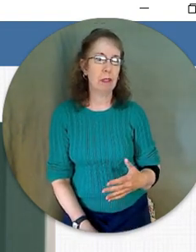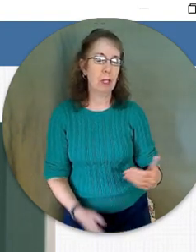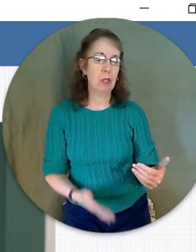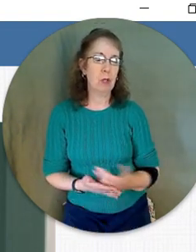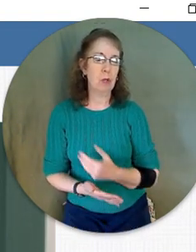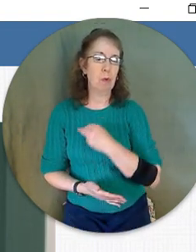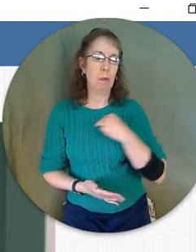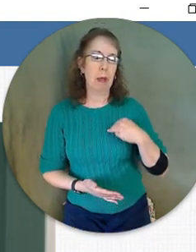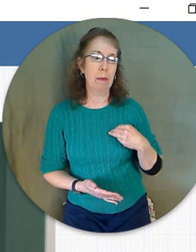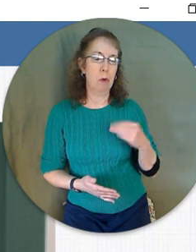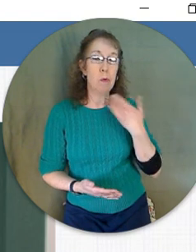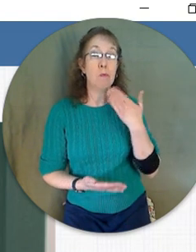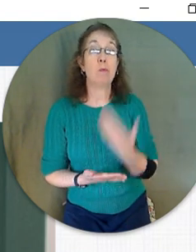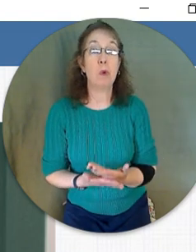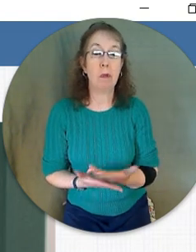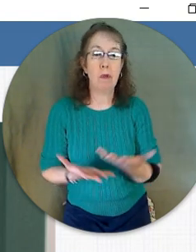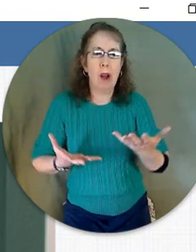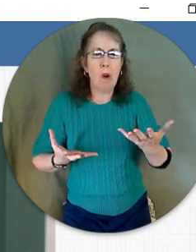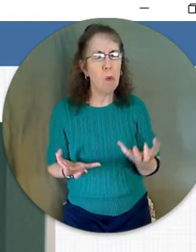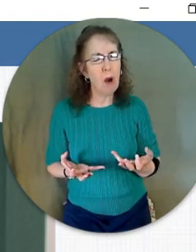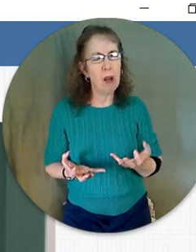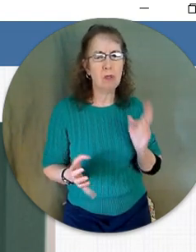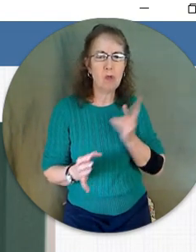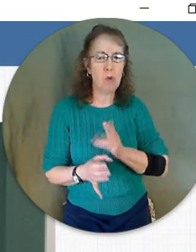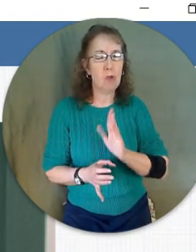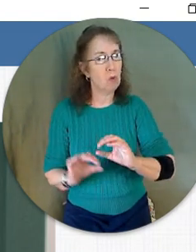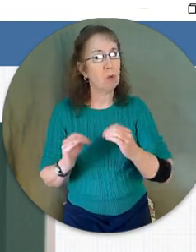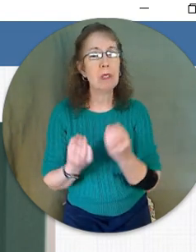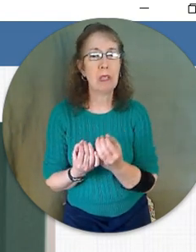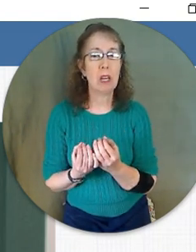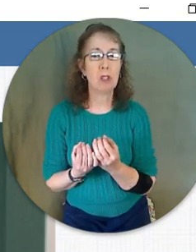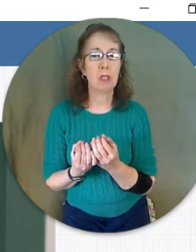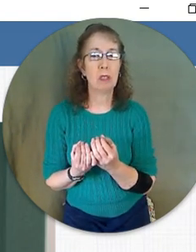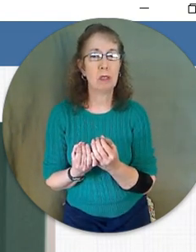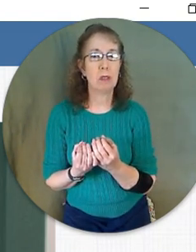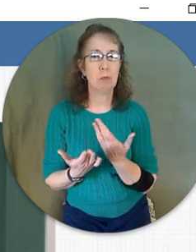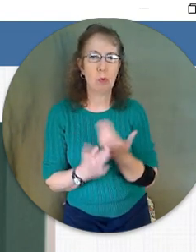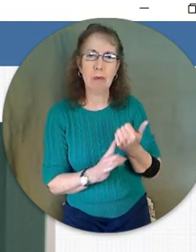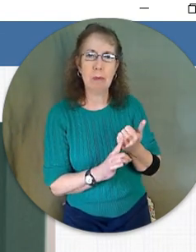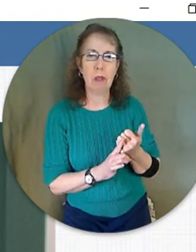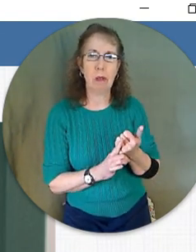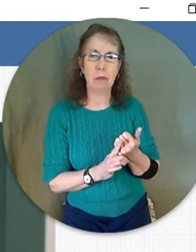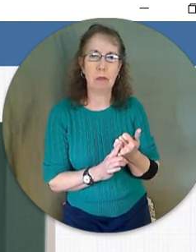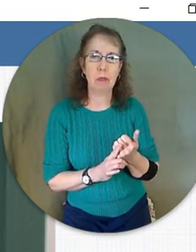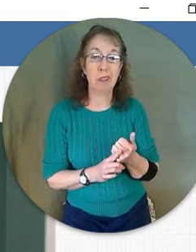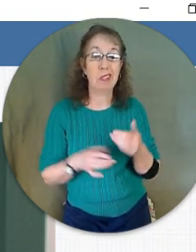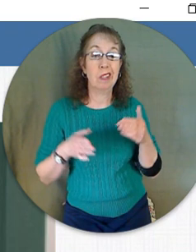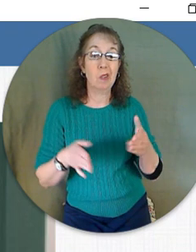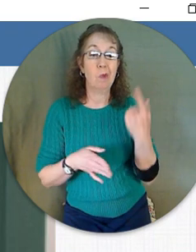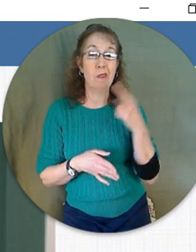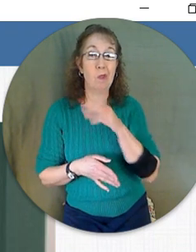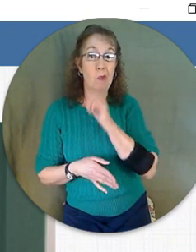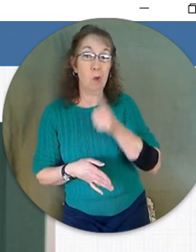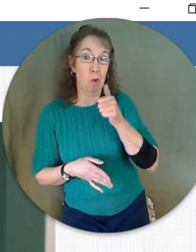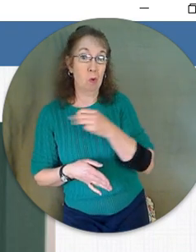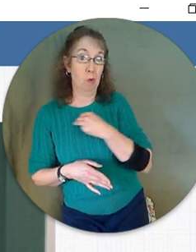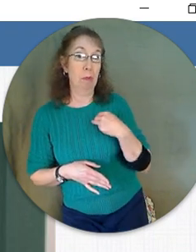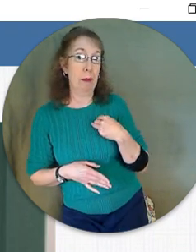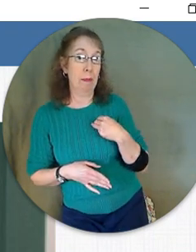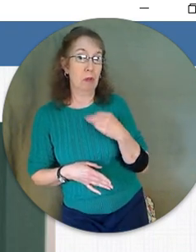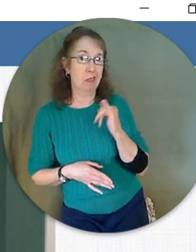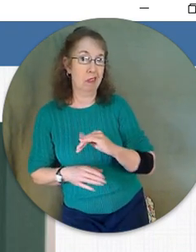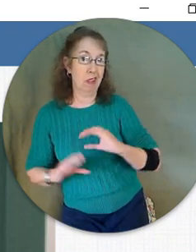to prove that they really want to be a member. And also it's ultimately a way for the older people within the